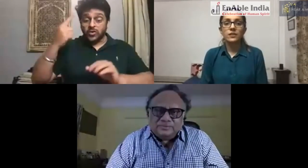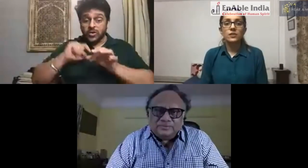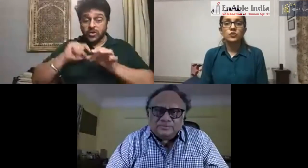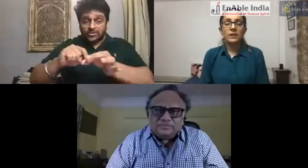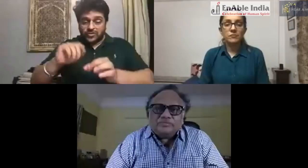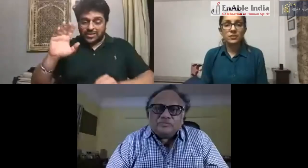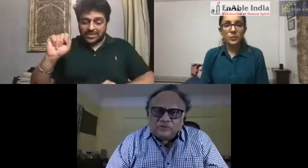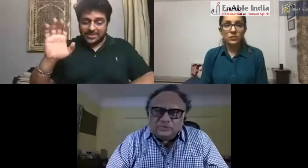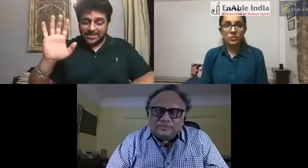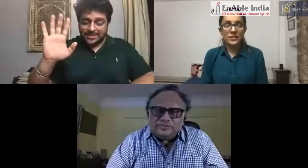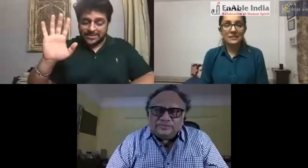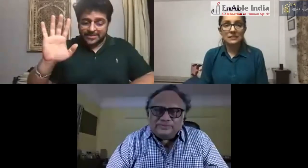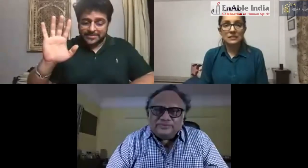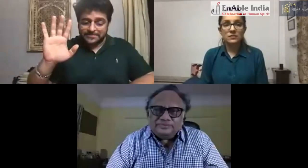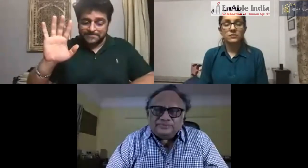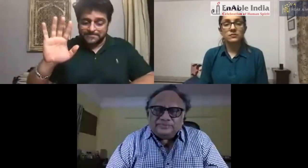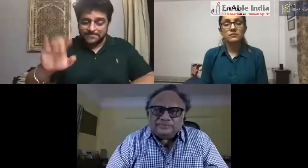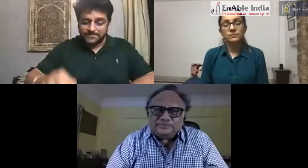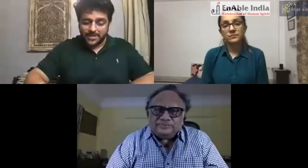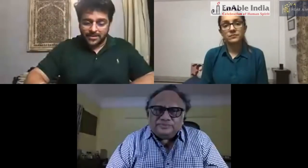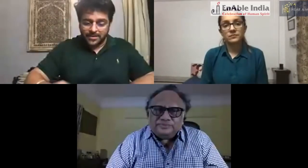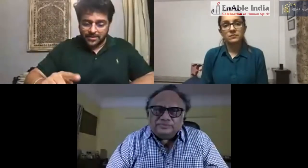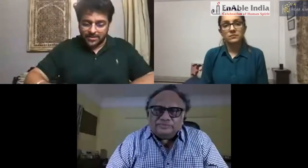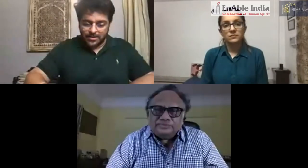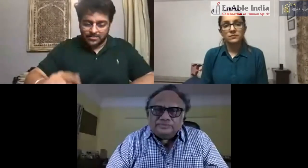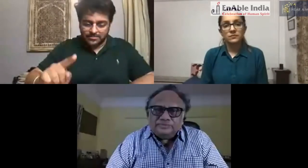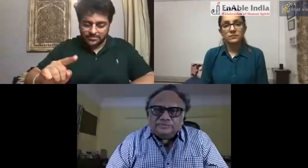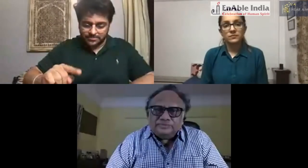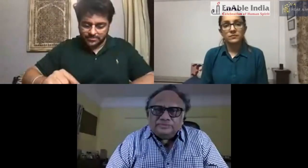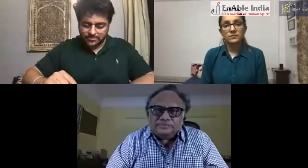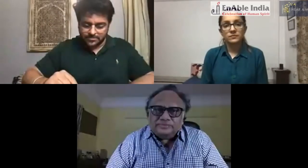right? So my first question is,